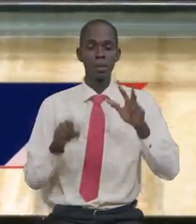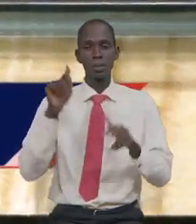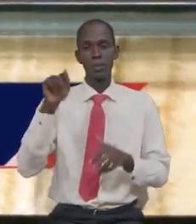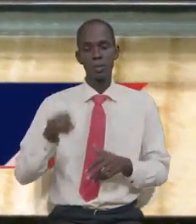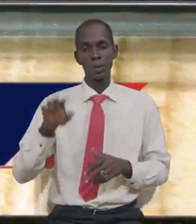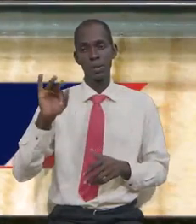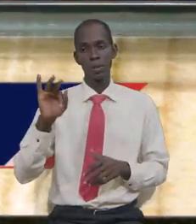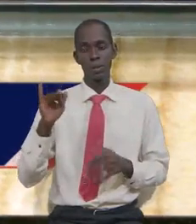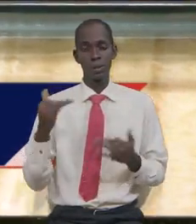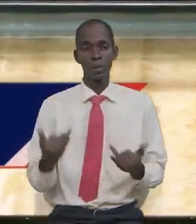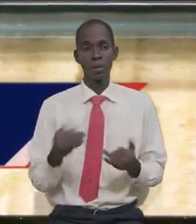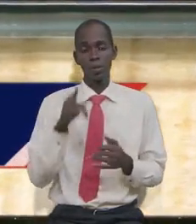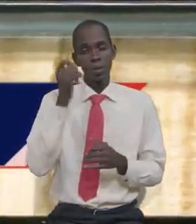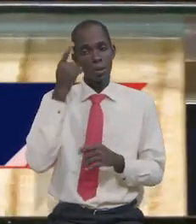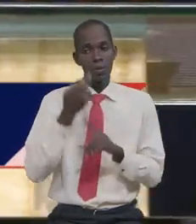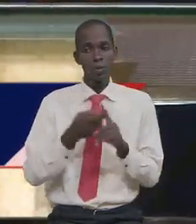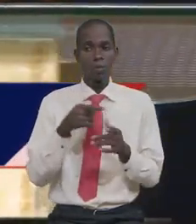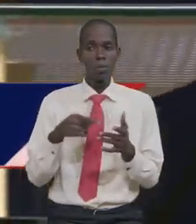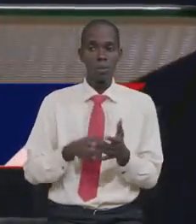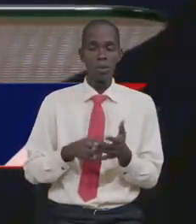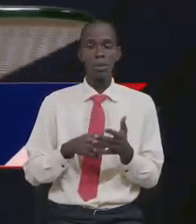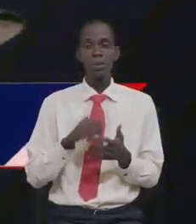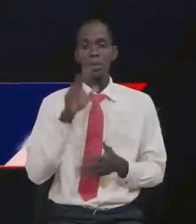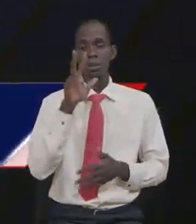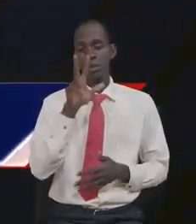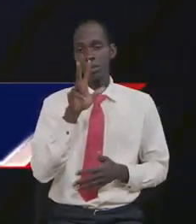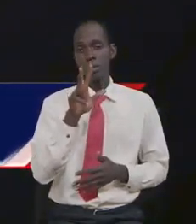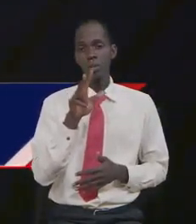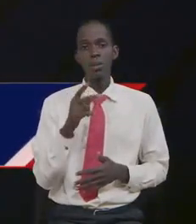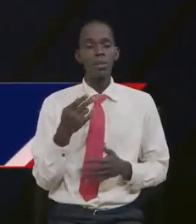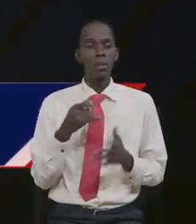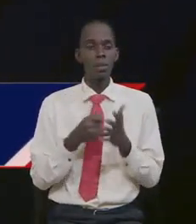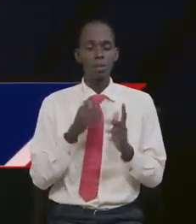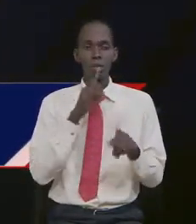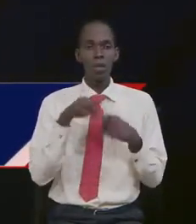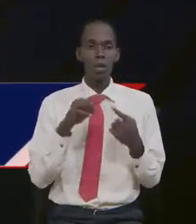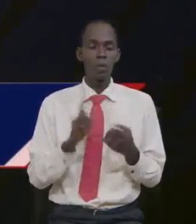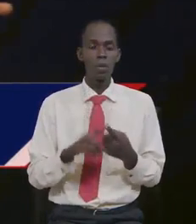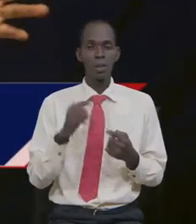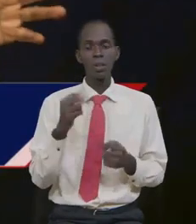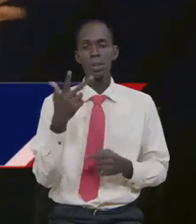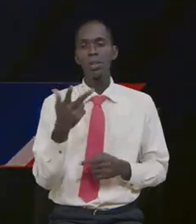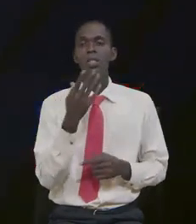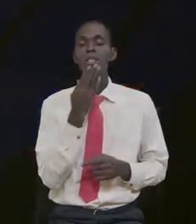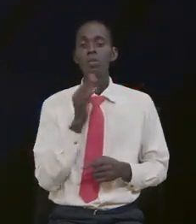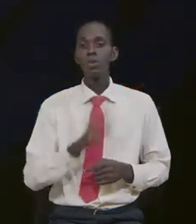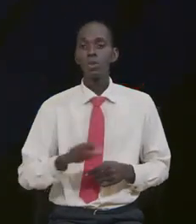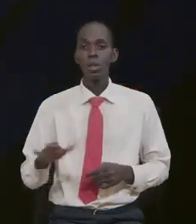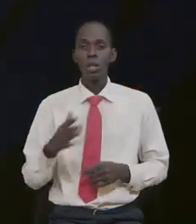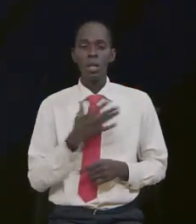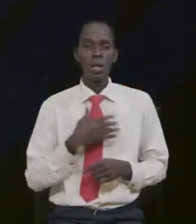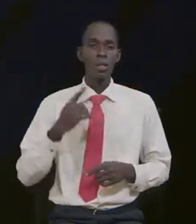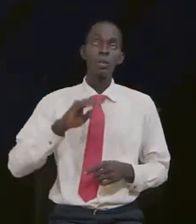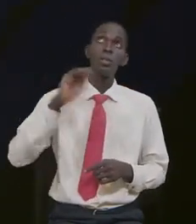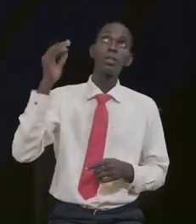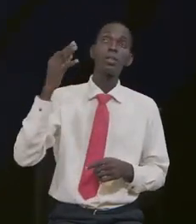understand? We're in this chapter 3. We're looking at Shadrach, Meshach, and Abednego. And we're looking at the grace of God in